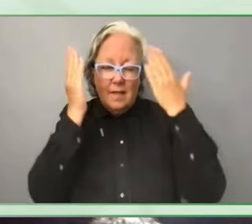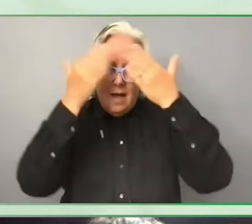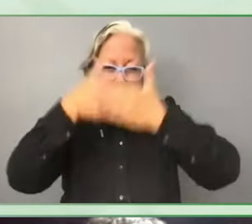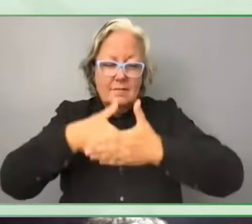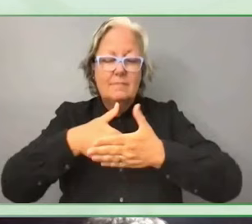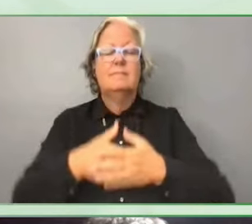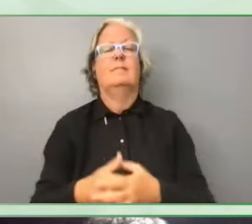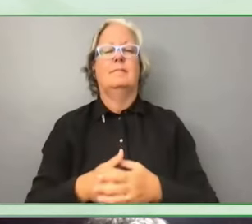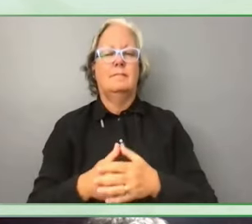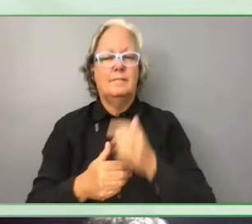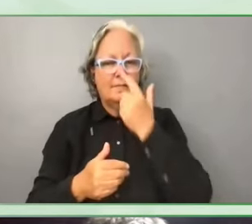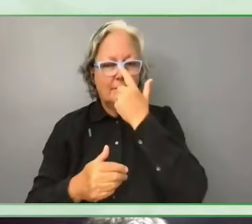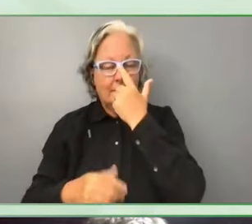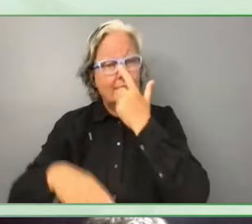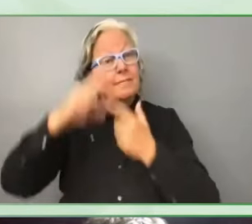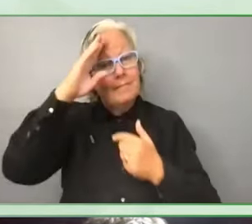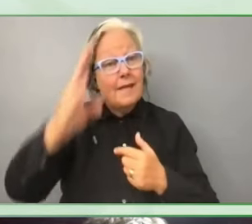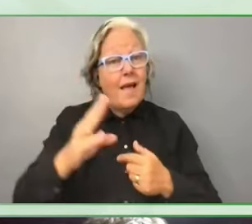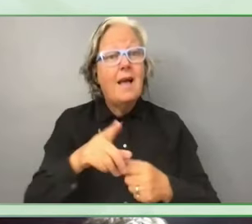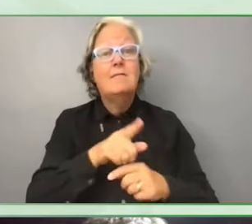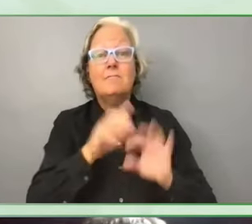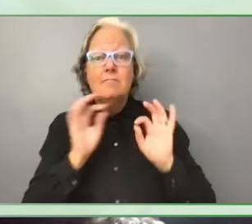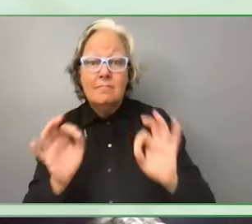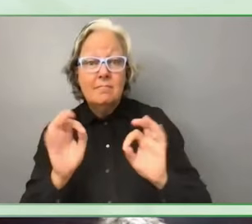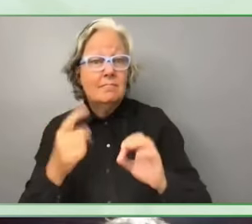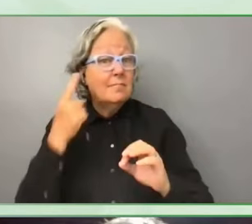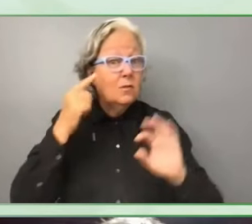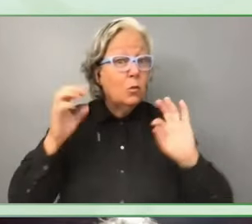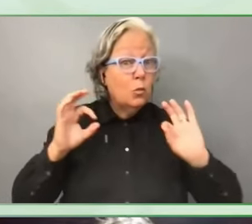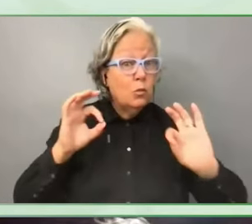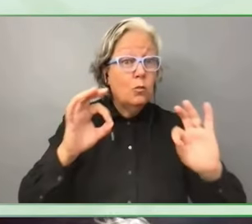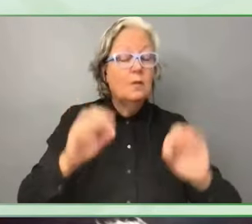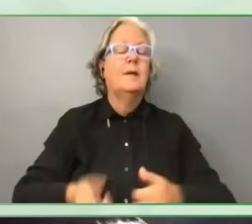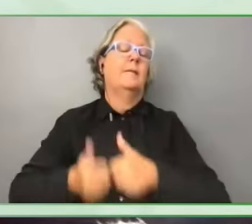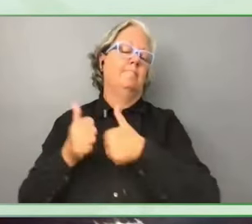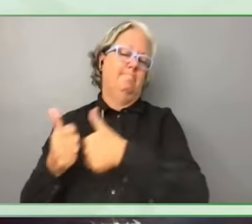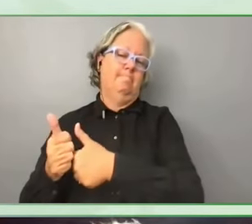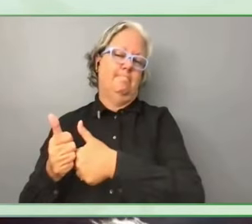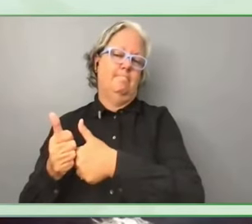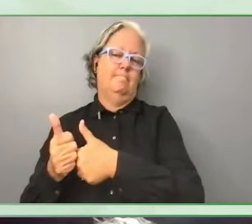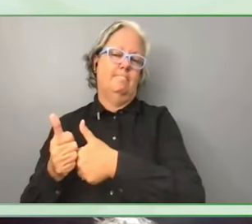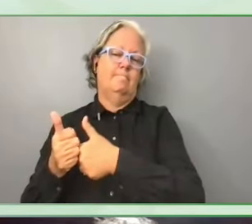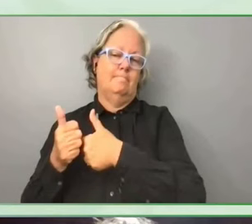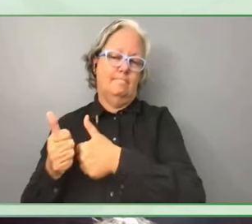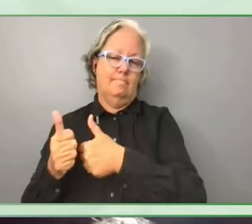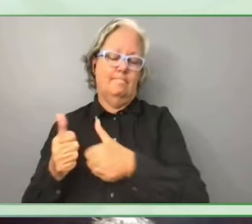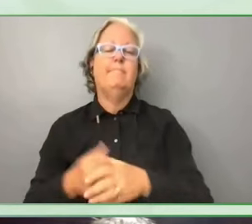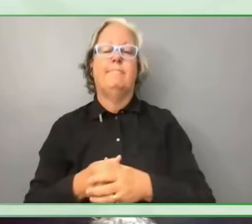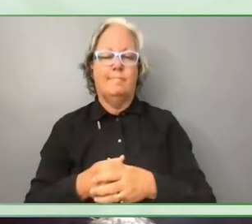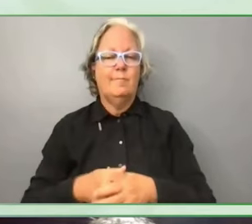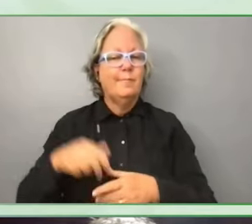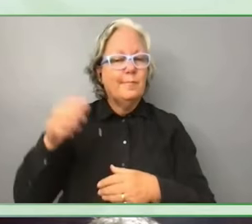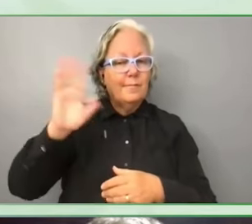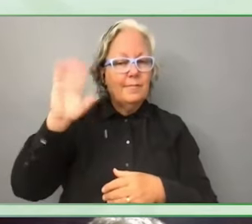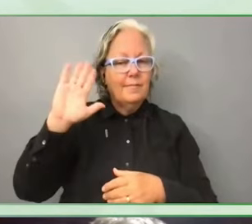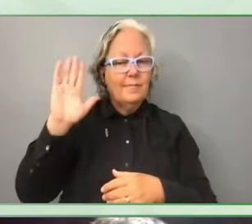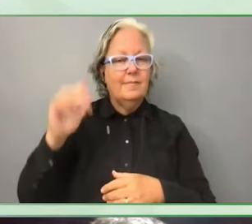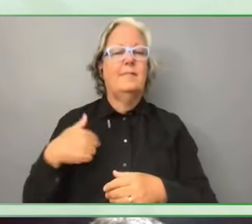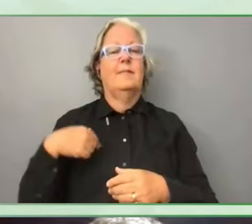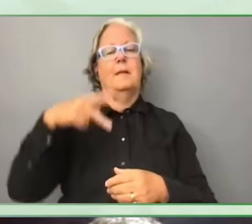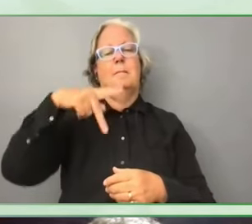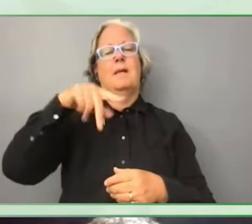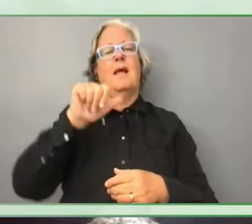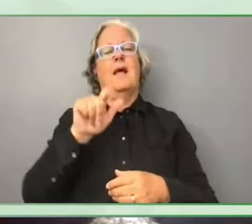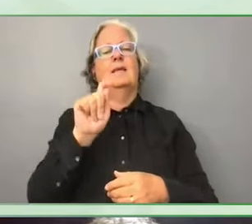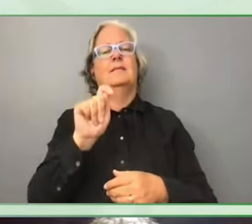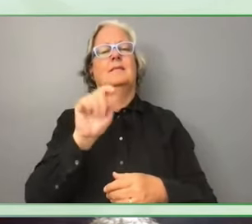Hello. Can you hear me, Connie? Yes. Hello, everyone. My name is Patsie FRAWLEY.